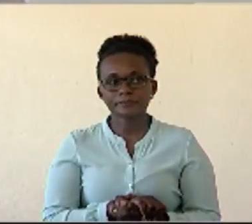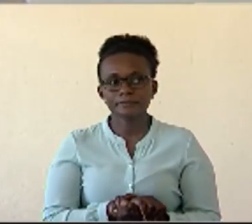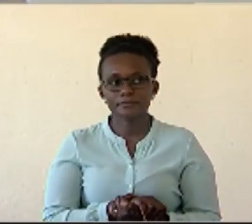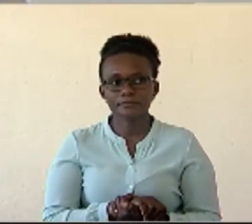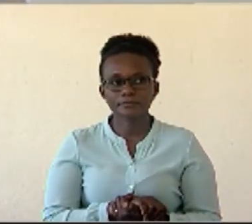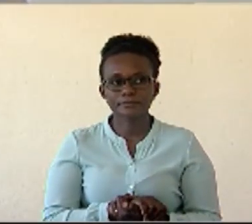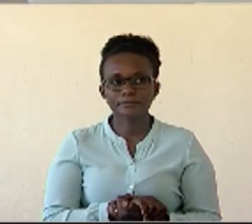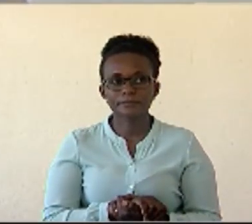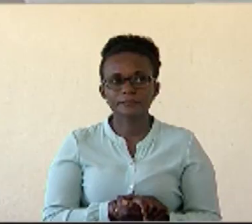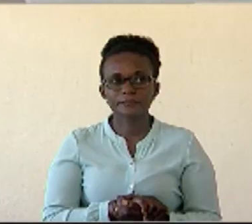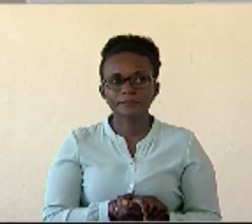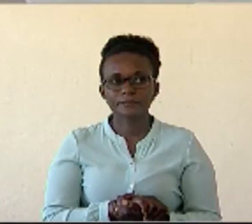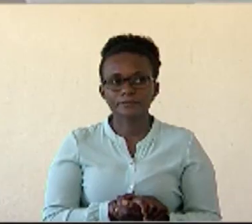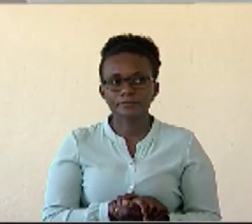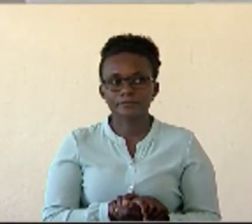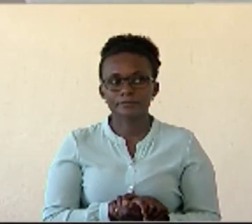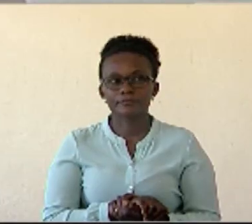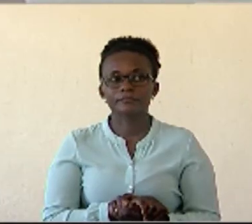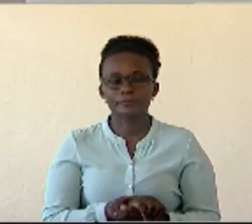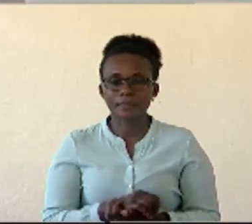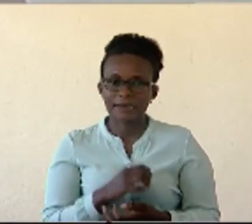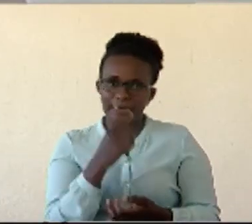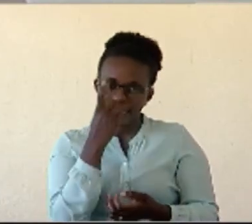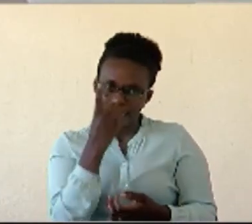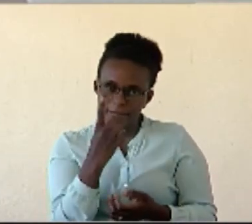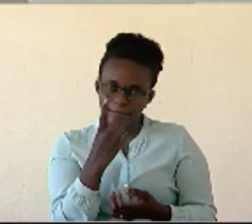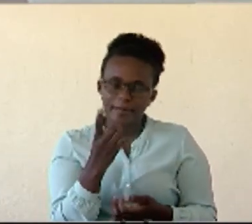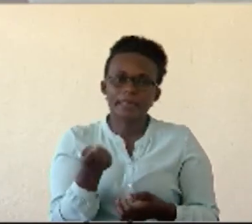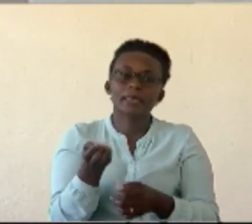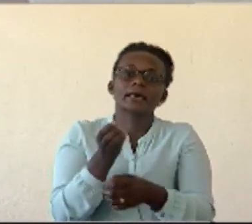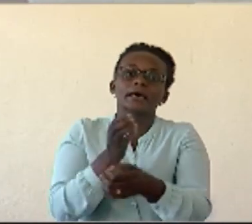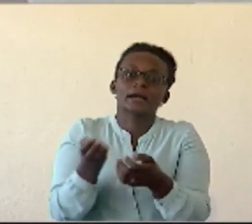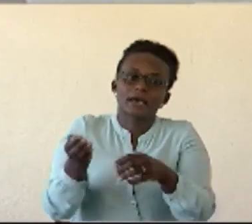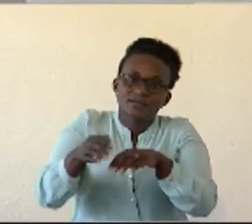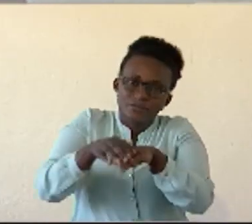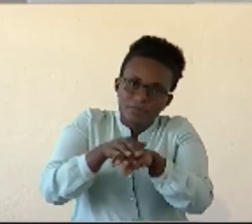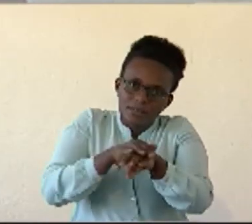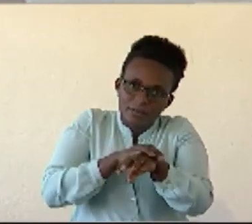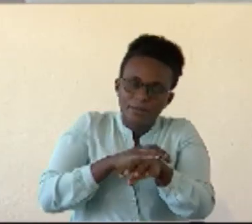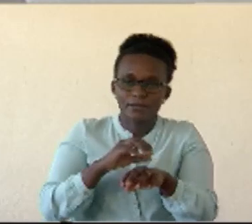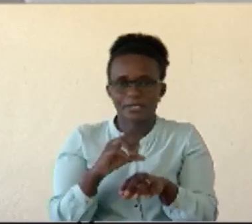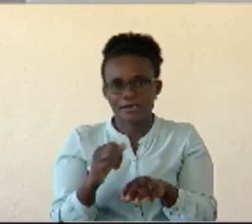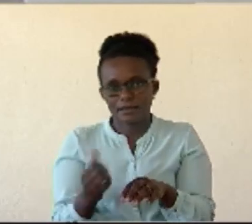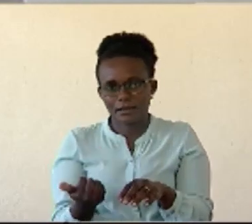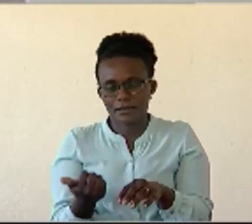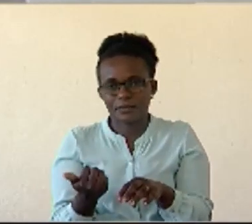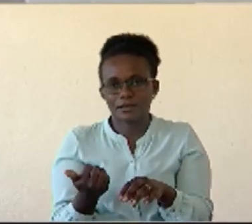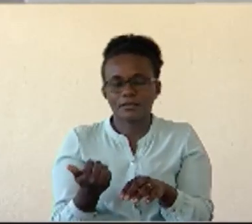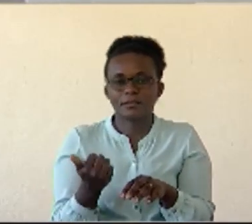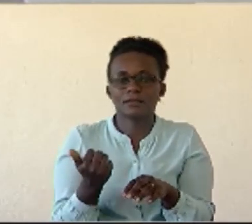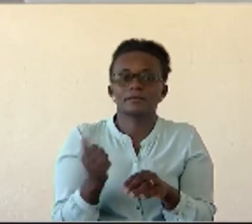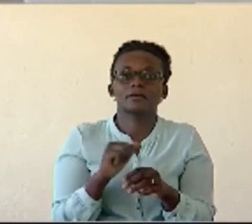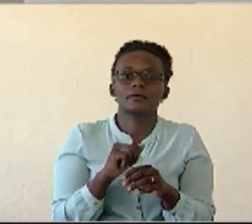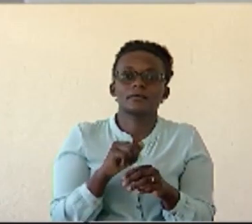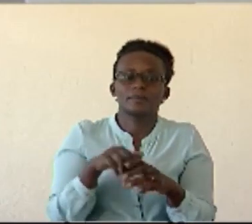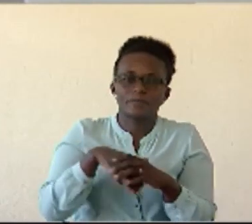the plates will be covered by another layer of the copper, though it is also made of copper,